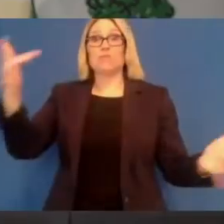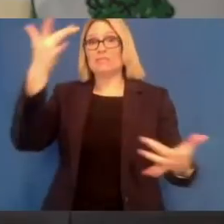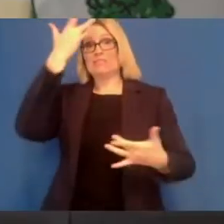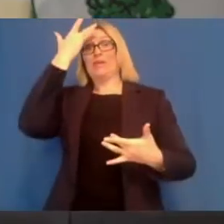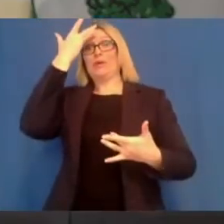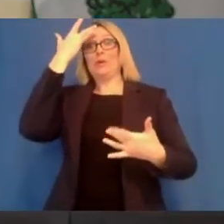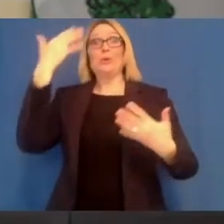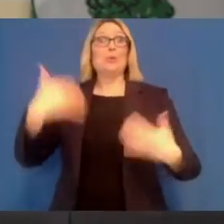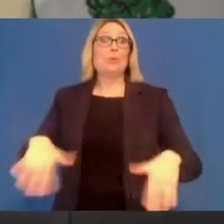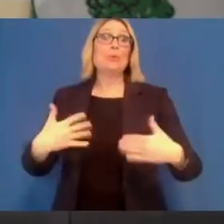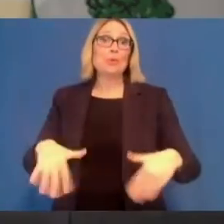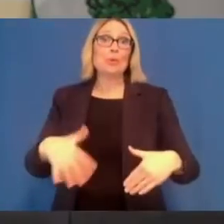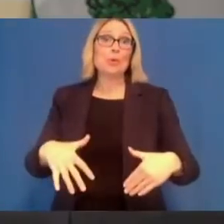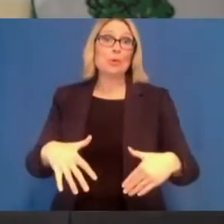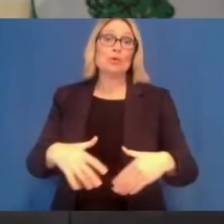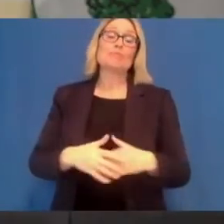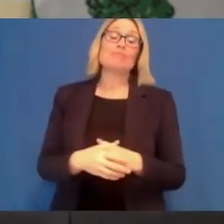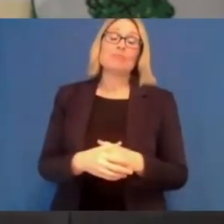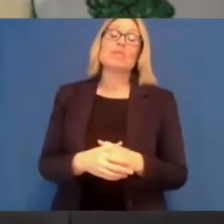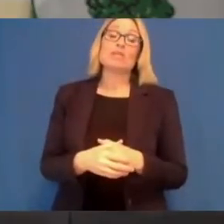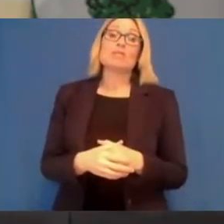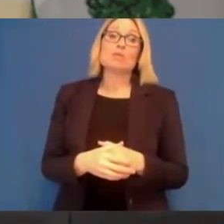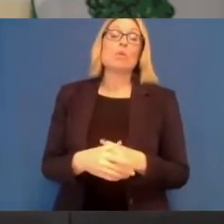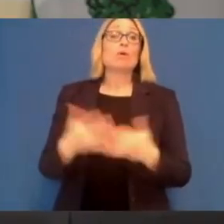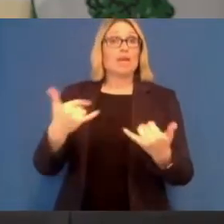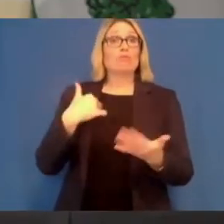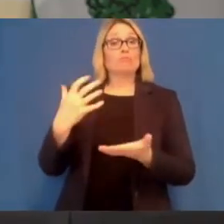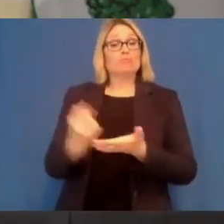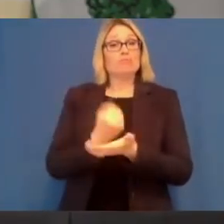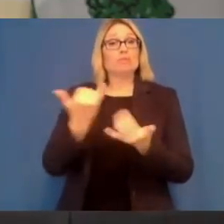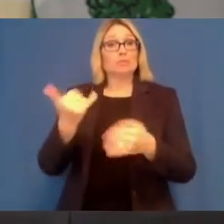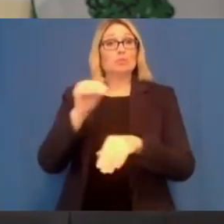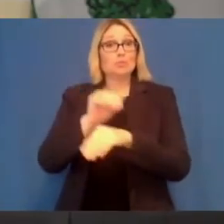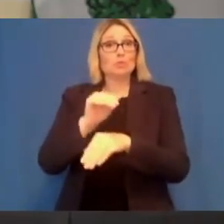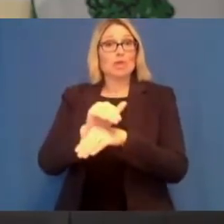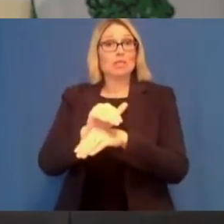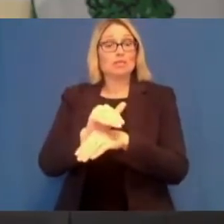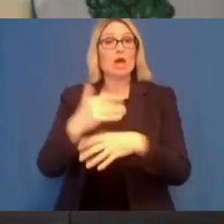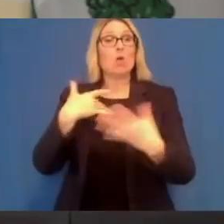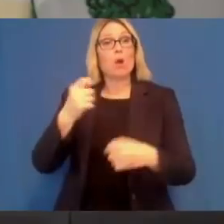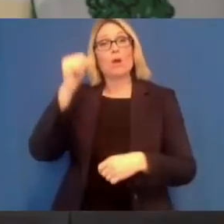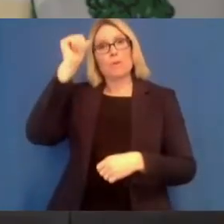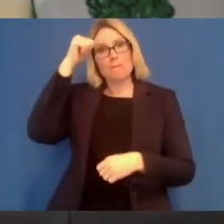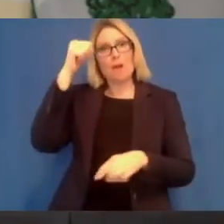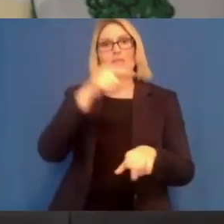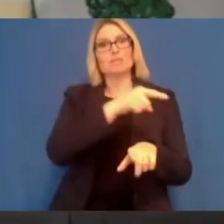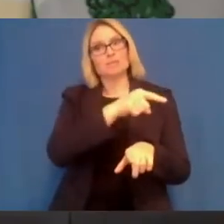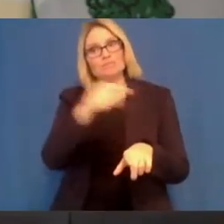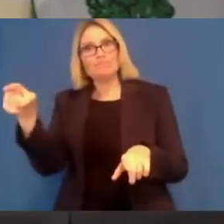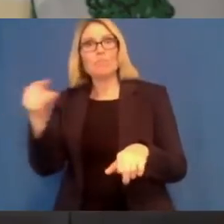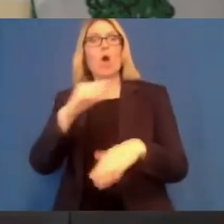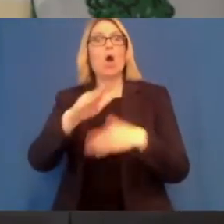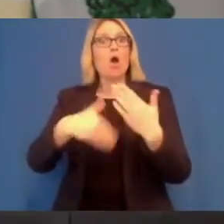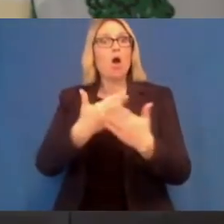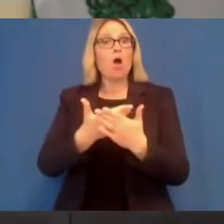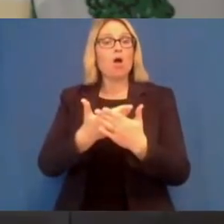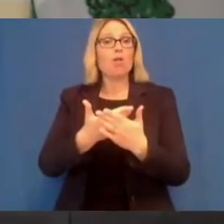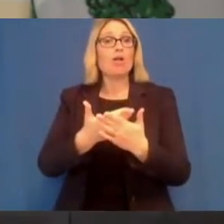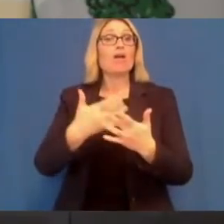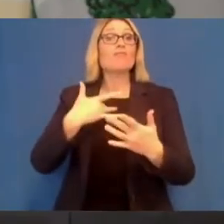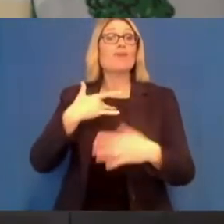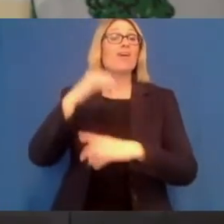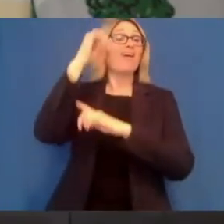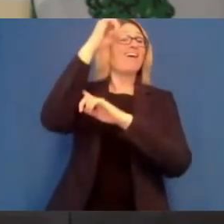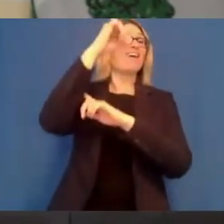across the board. So I just wanted to use my time tonight to remind all of those to not let our guard down. Let's